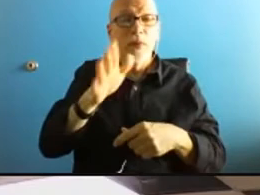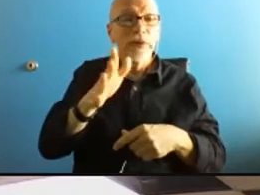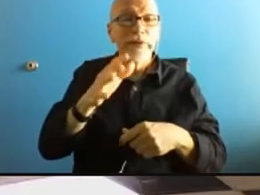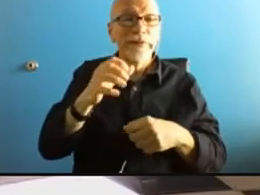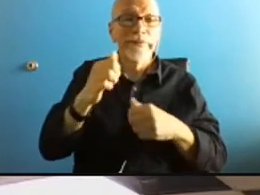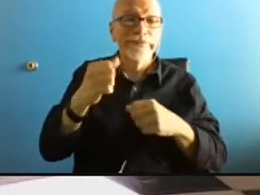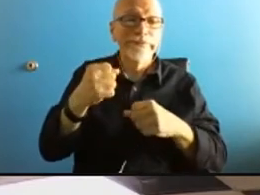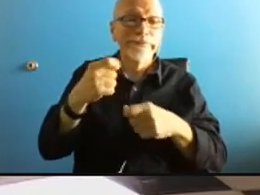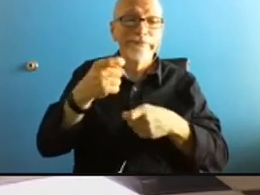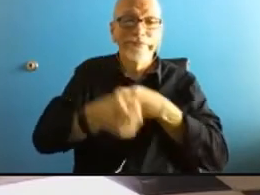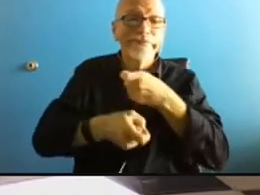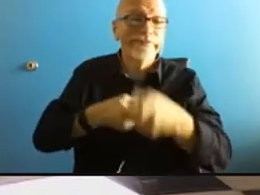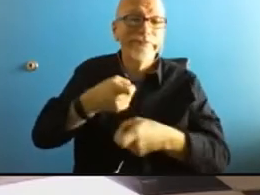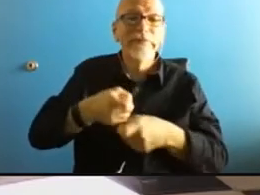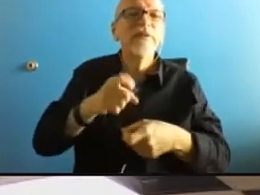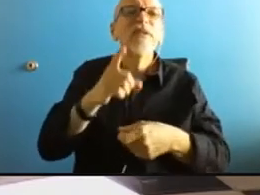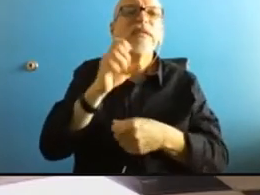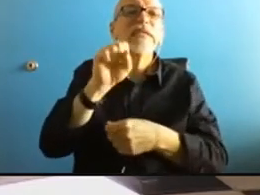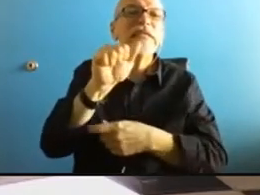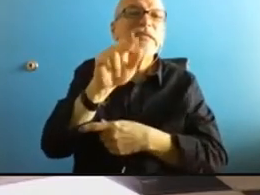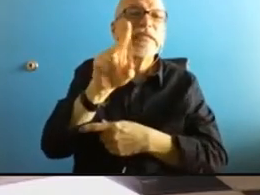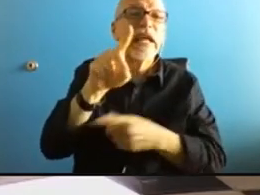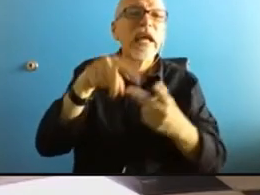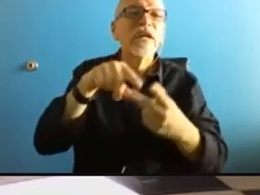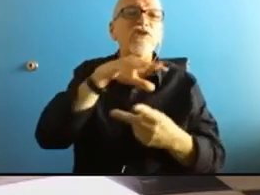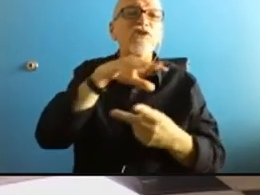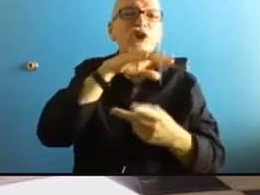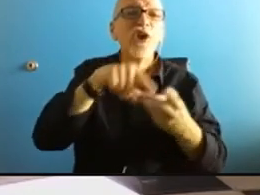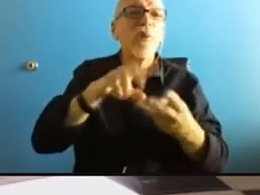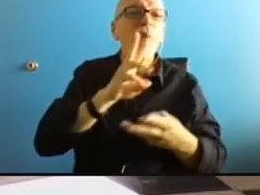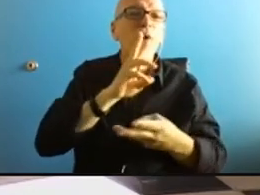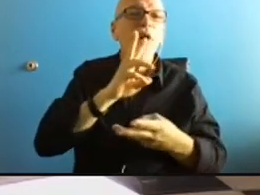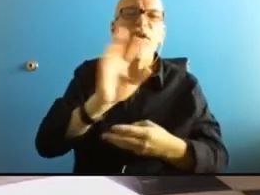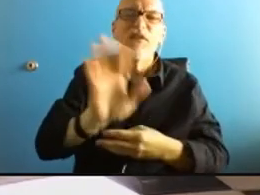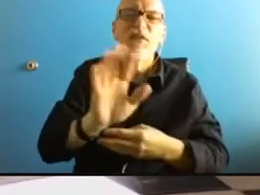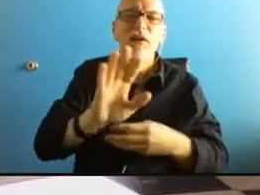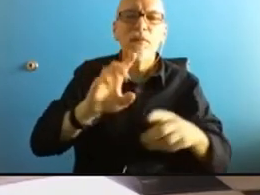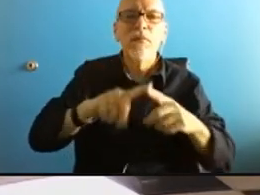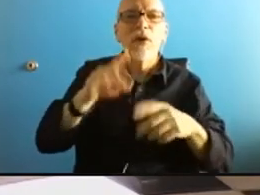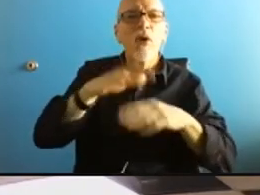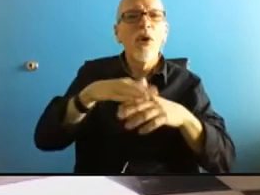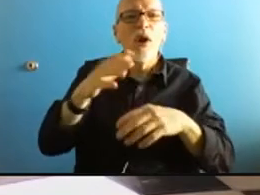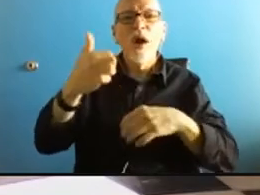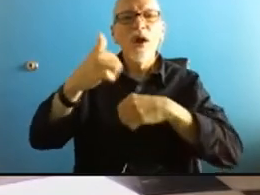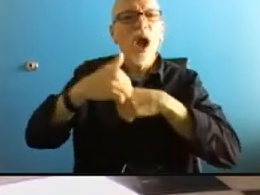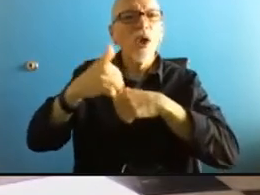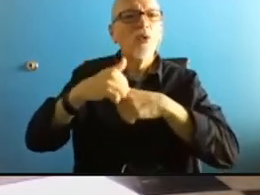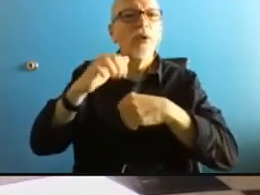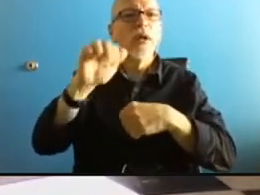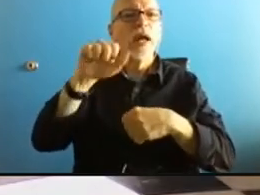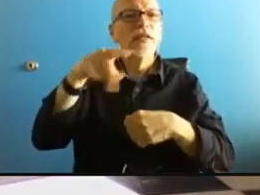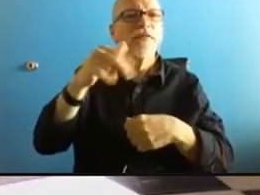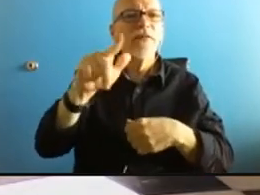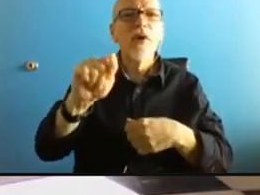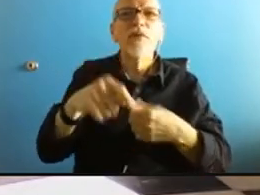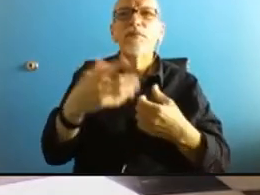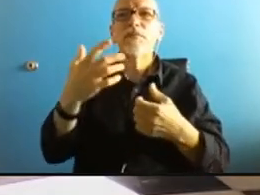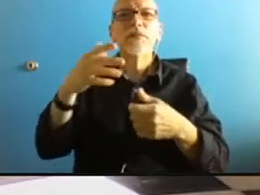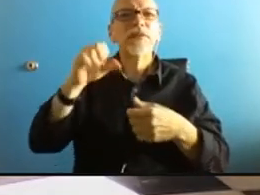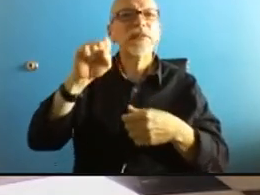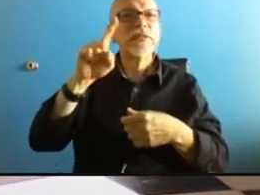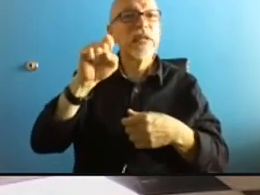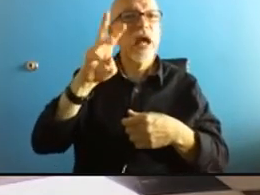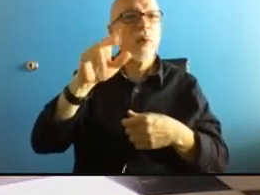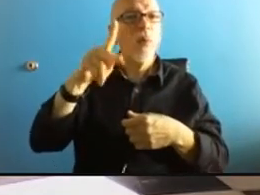putting them in sand, dirt, and water, but if you're doing it on asphalt or concrete or a sidewalk where the students chalk